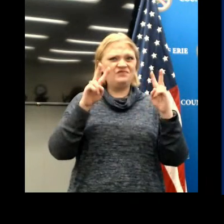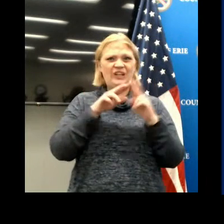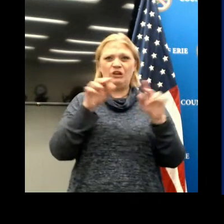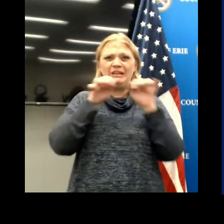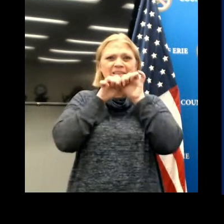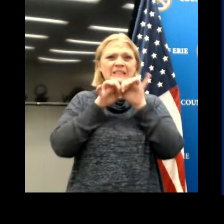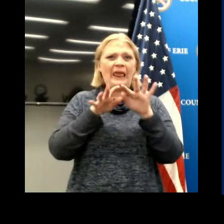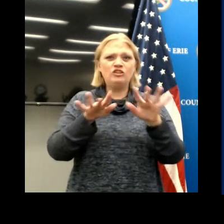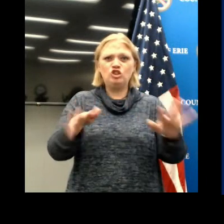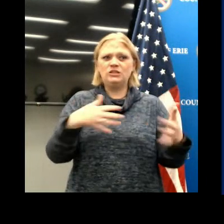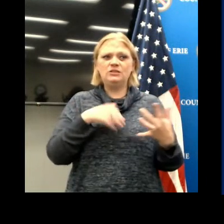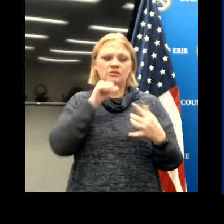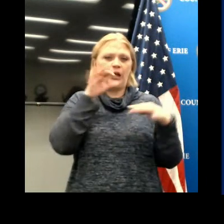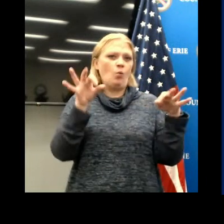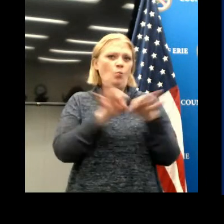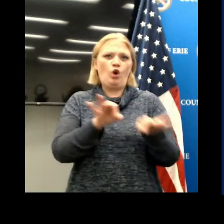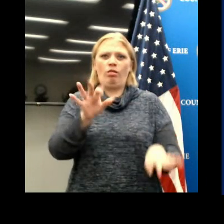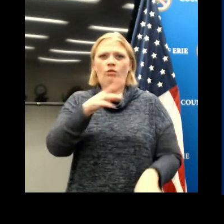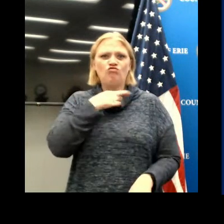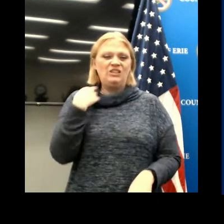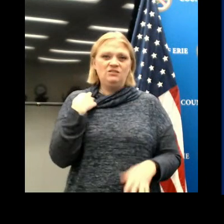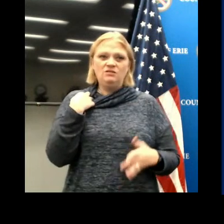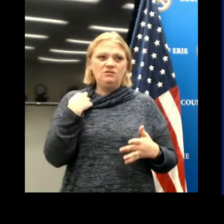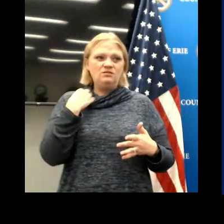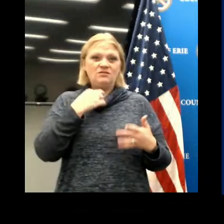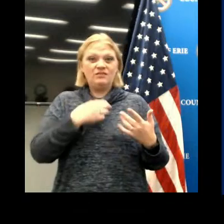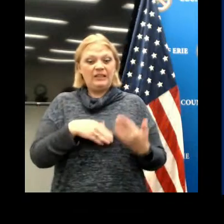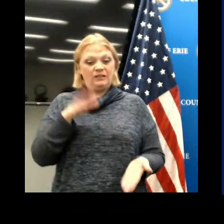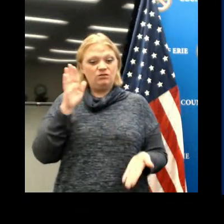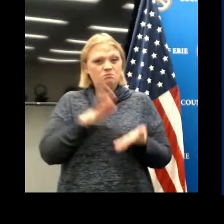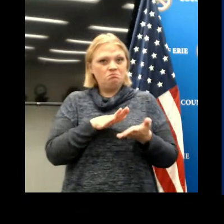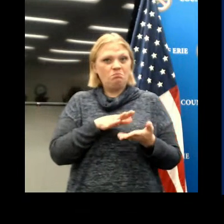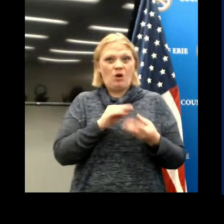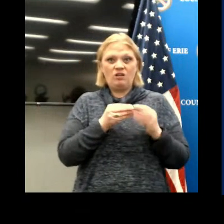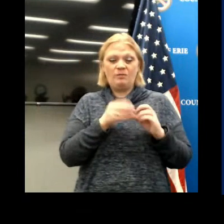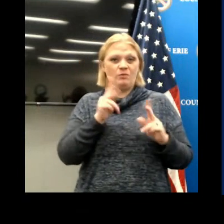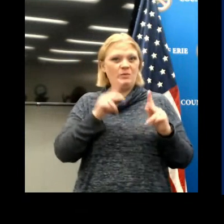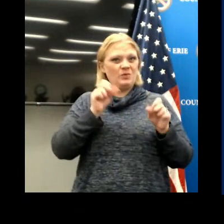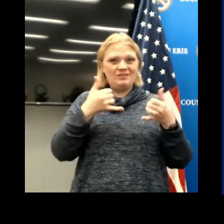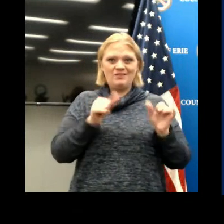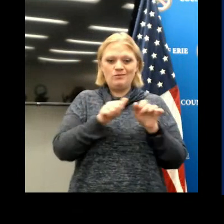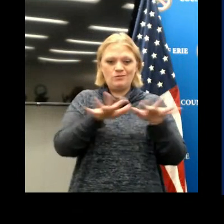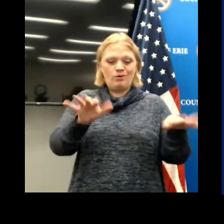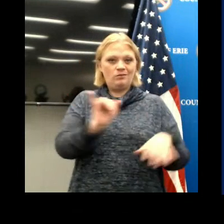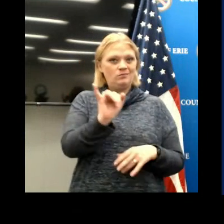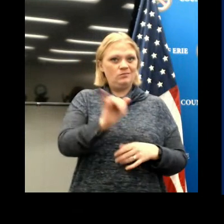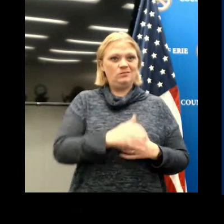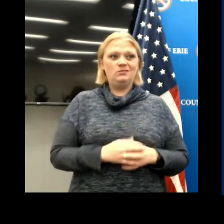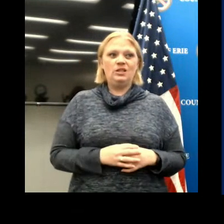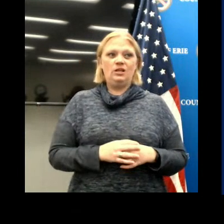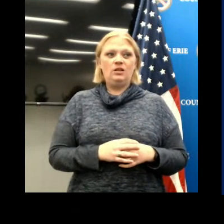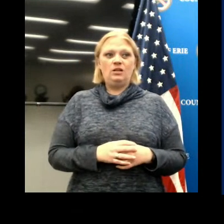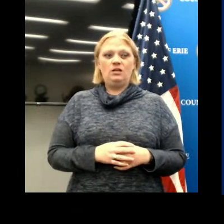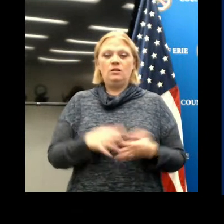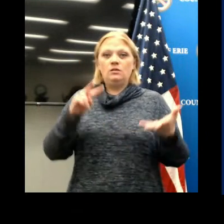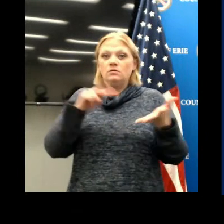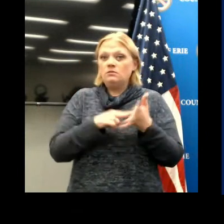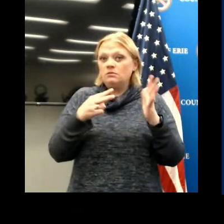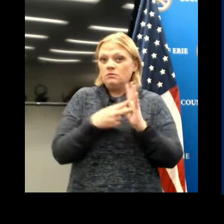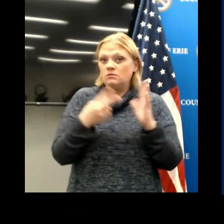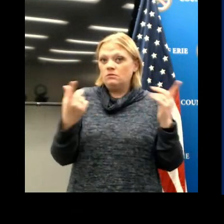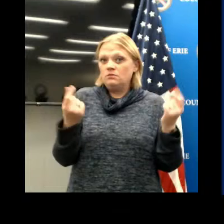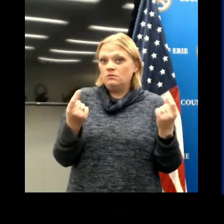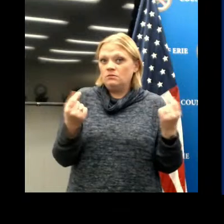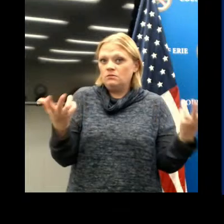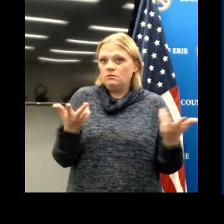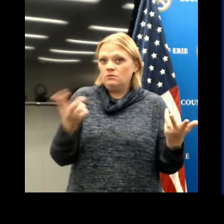is. It's just not worth the risk. Even a small number of people can transmit infection. So what do you need to do?